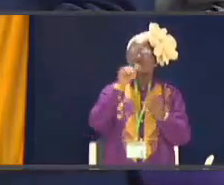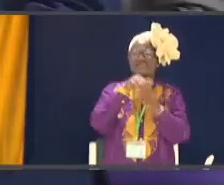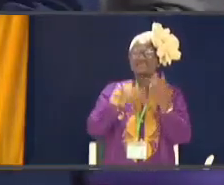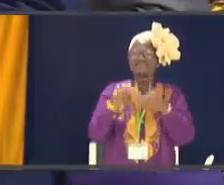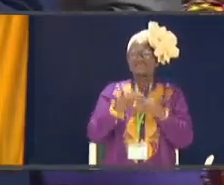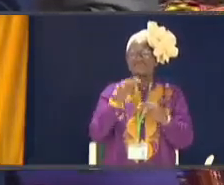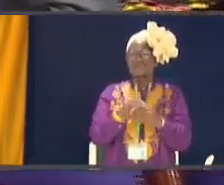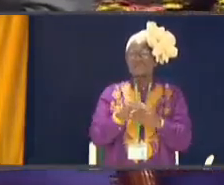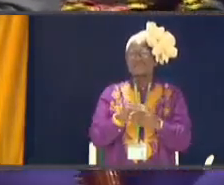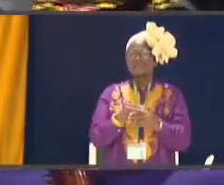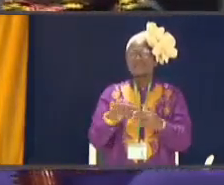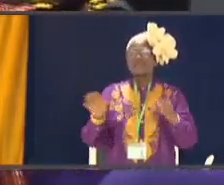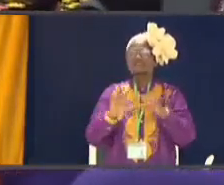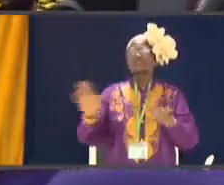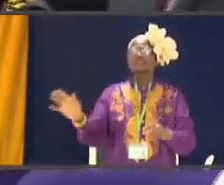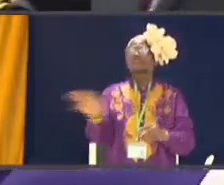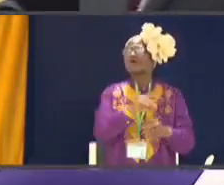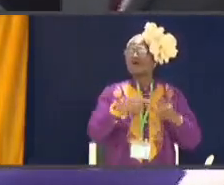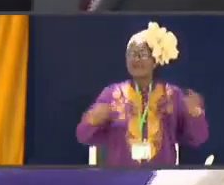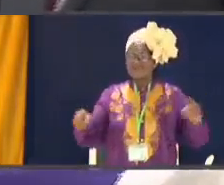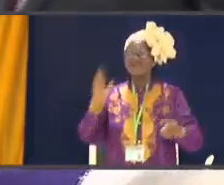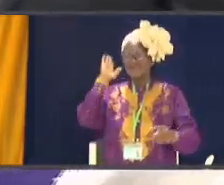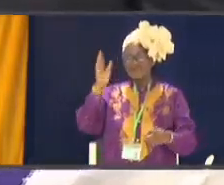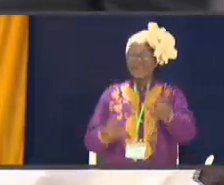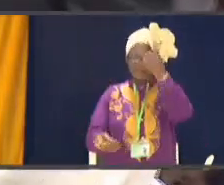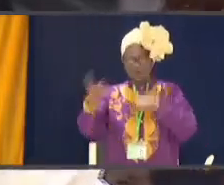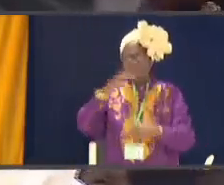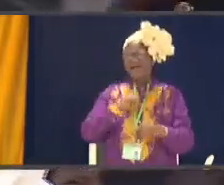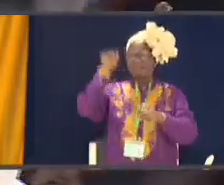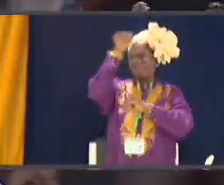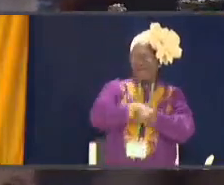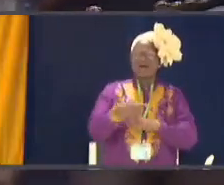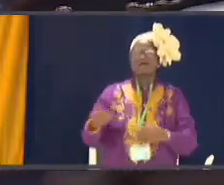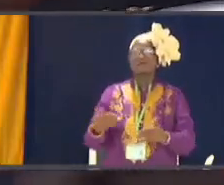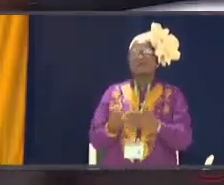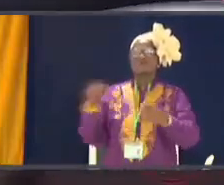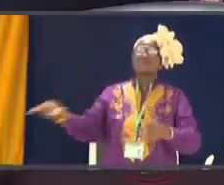awon ti o fe yin fun rere won wa wo le nwaju yin